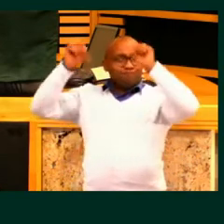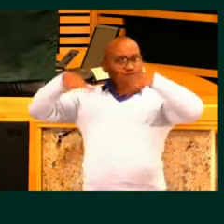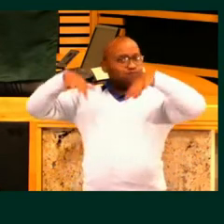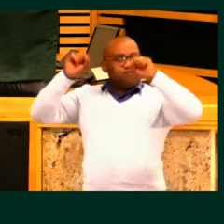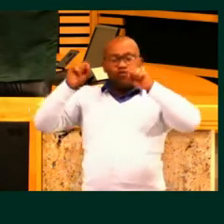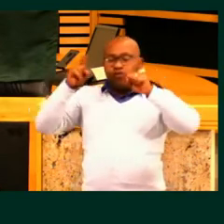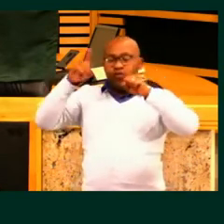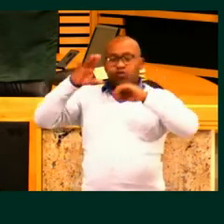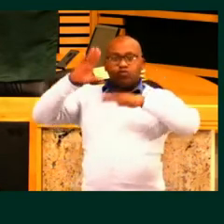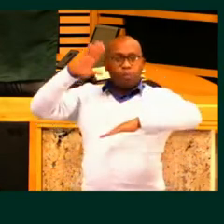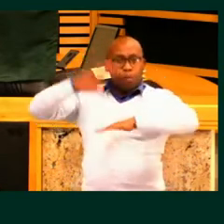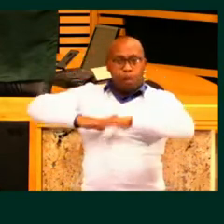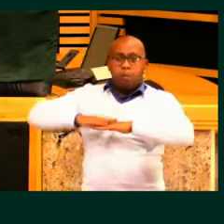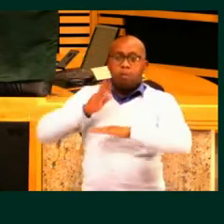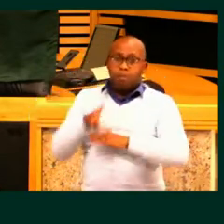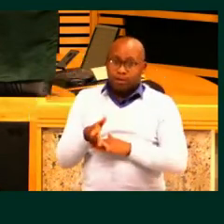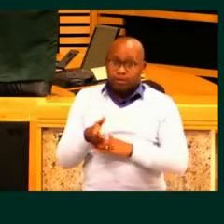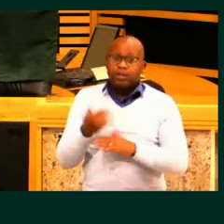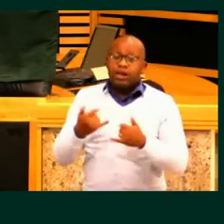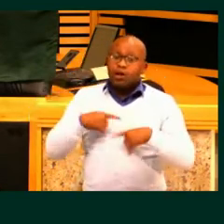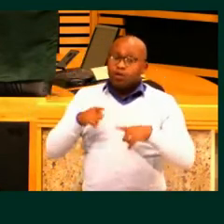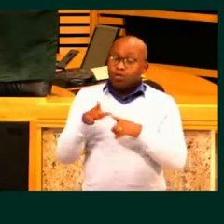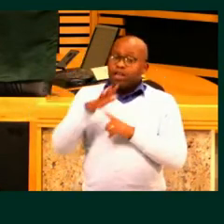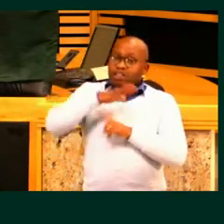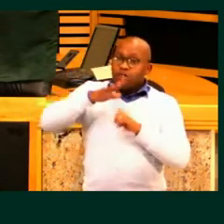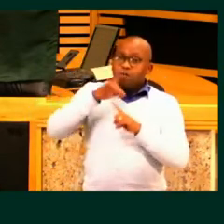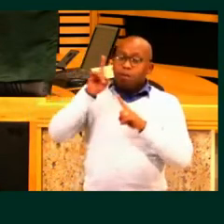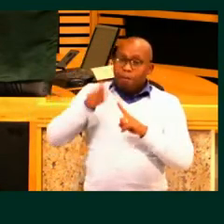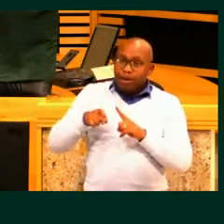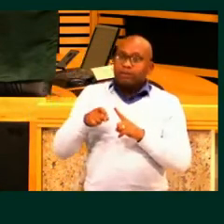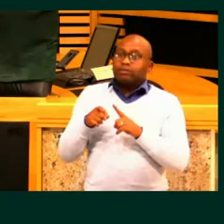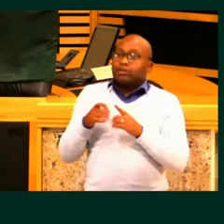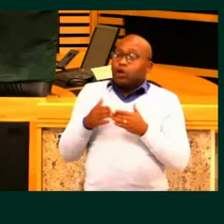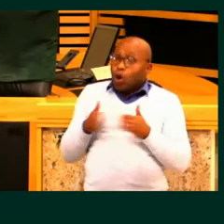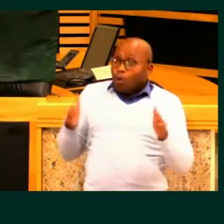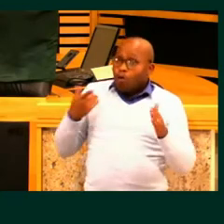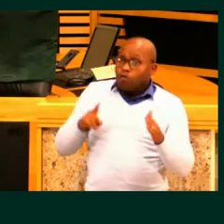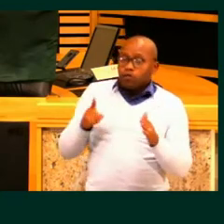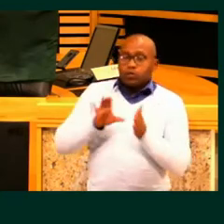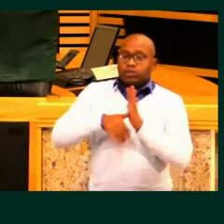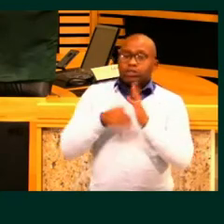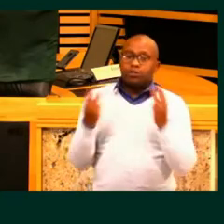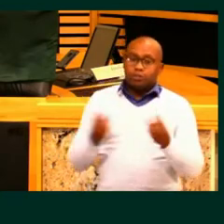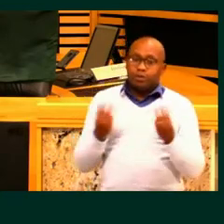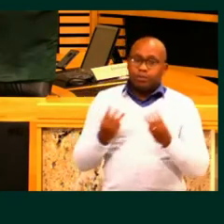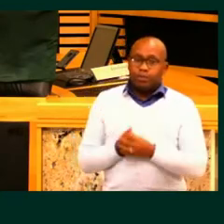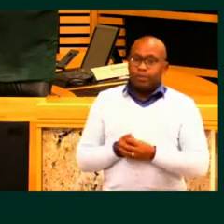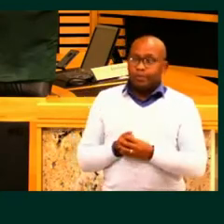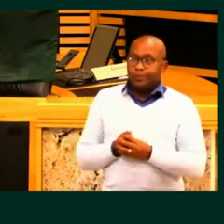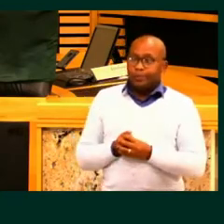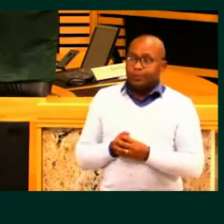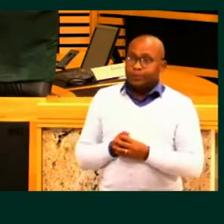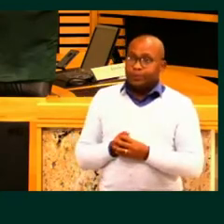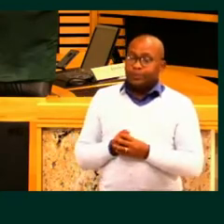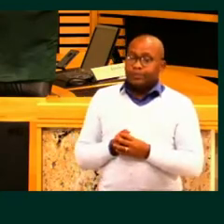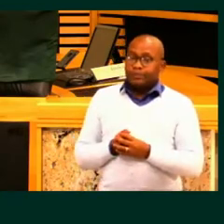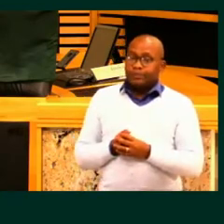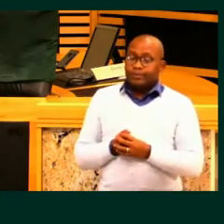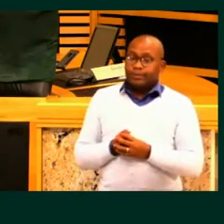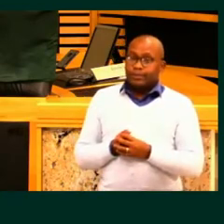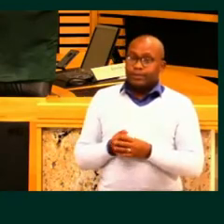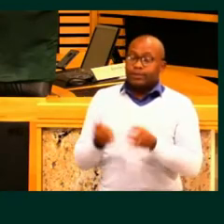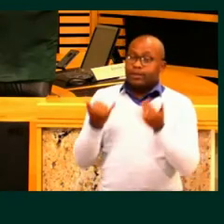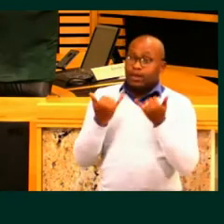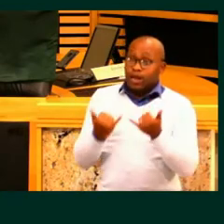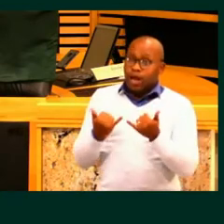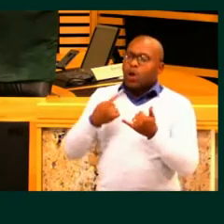away environment must be conducive for to our people with disability is Honorable speaker the strides